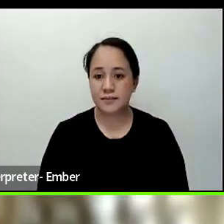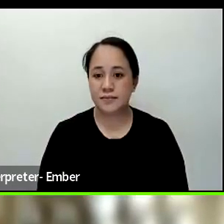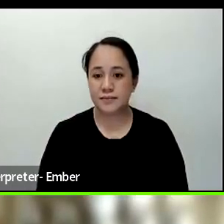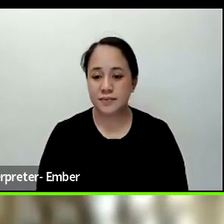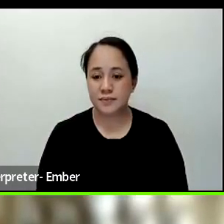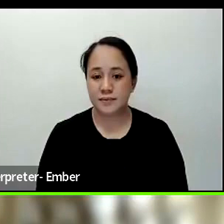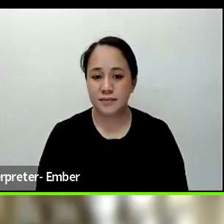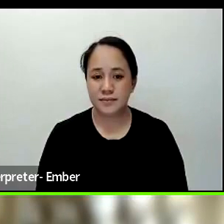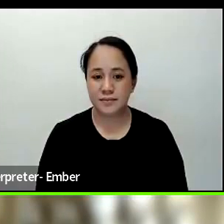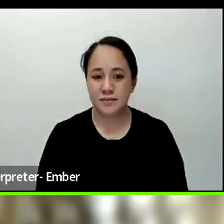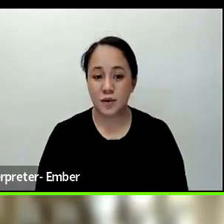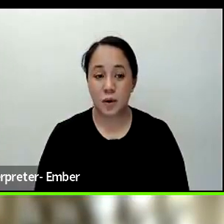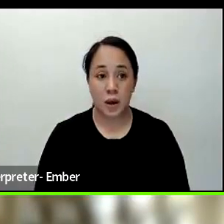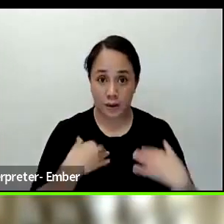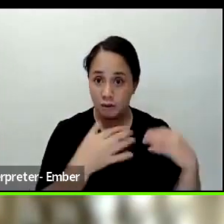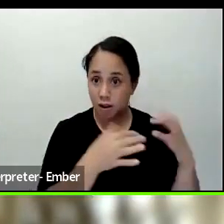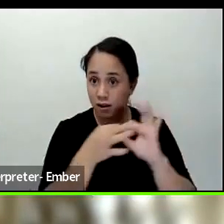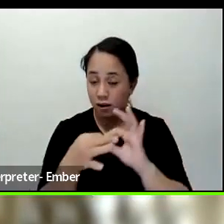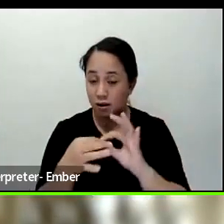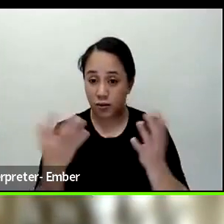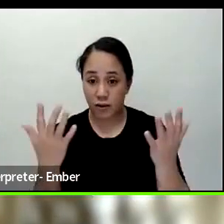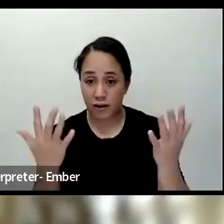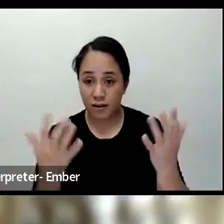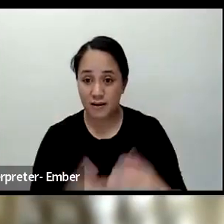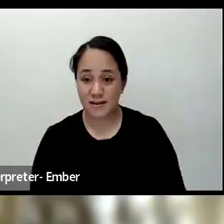what's the link? Is there a link? Kung wala.